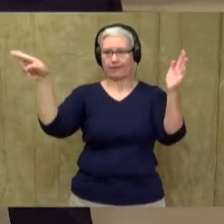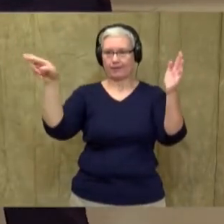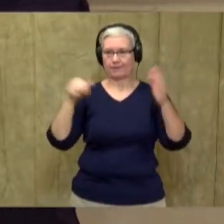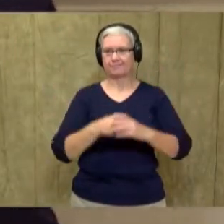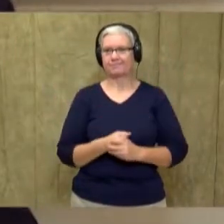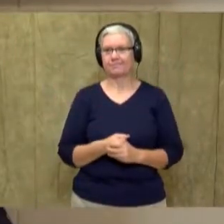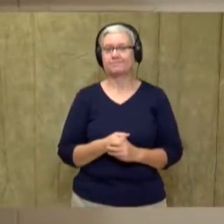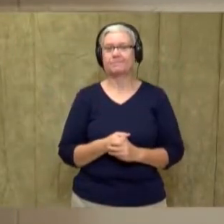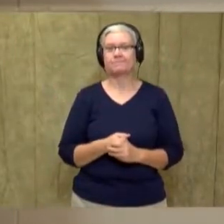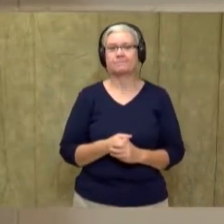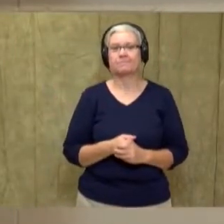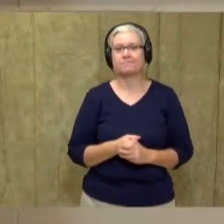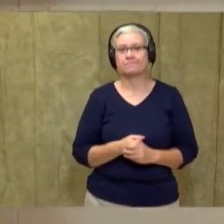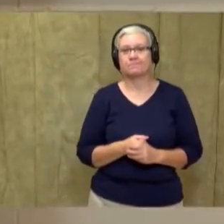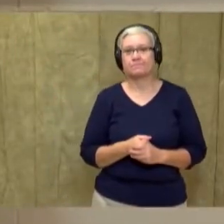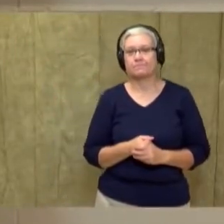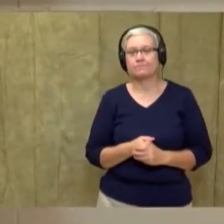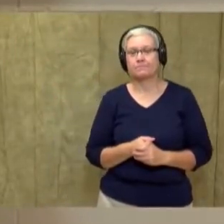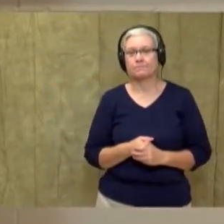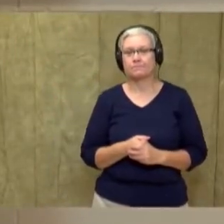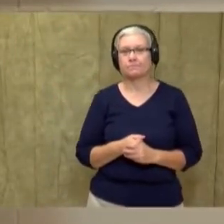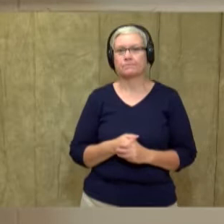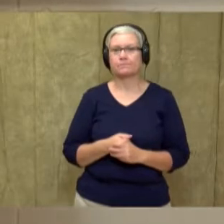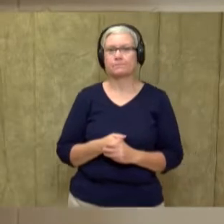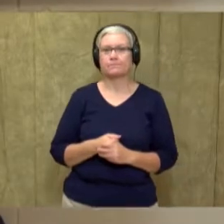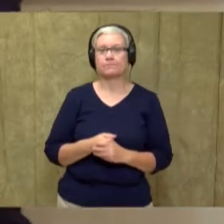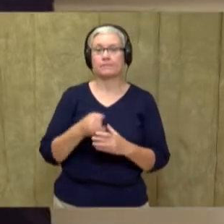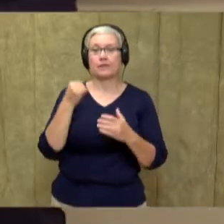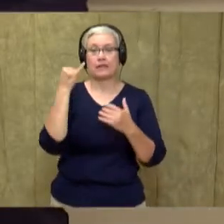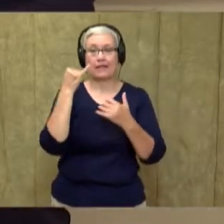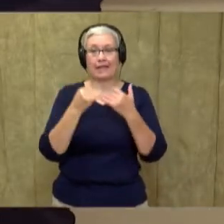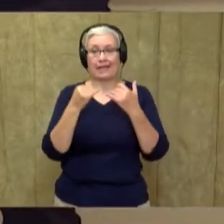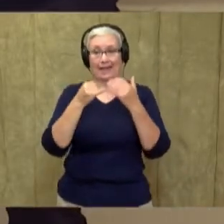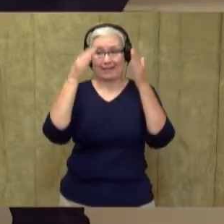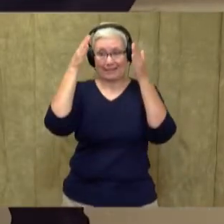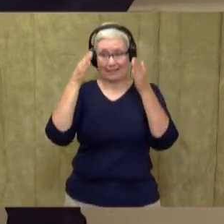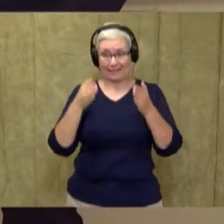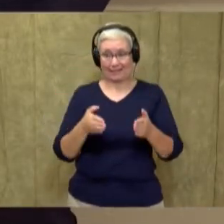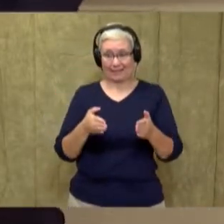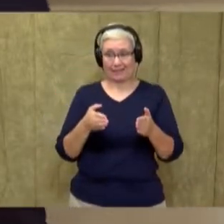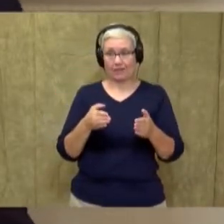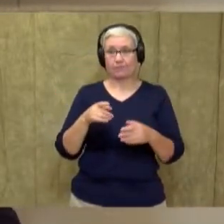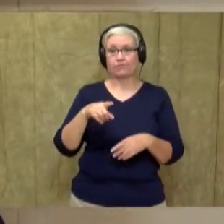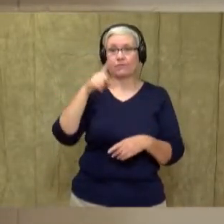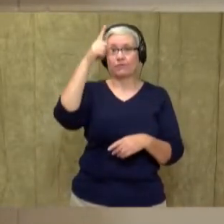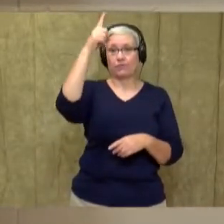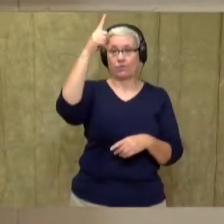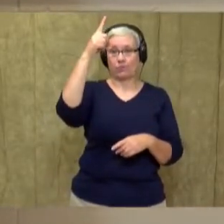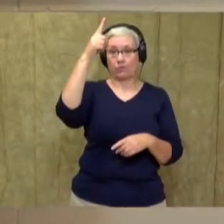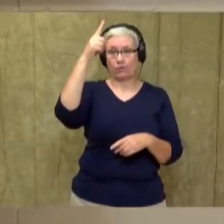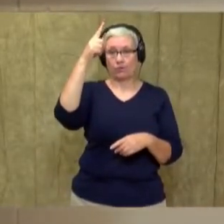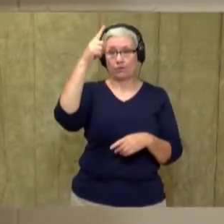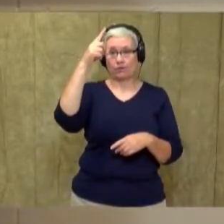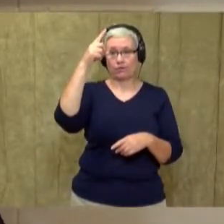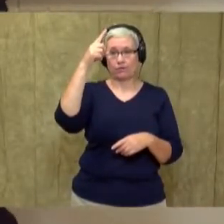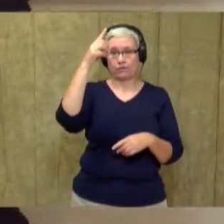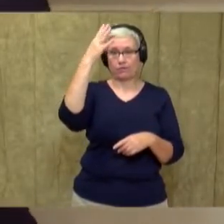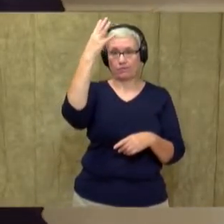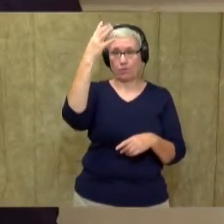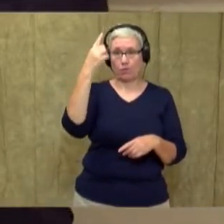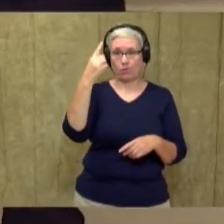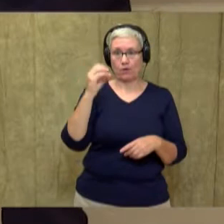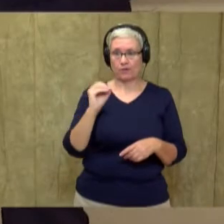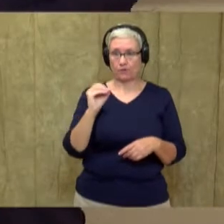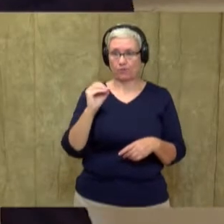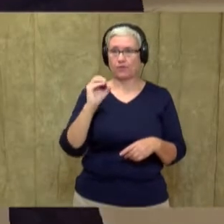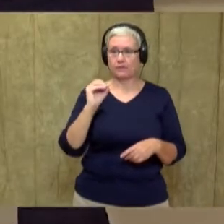of each other. And then lastly, if I'm looking at that last pattern we described, how the values are decreasing, going from 4 to 1 to 0,